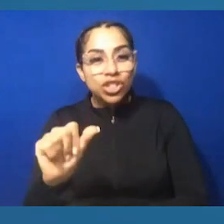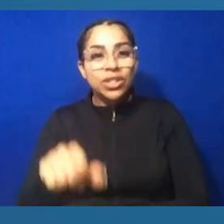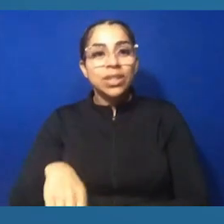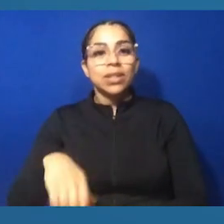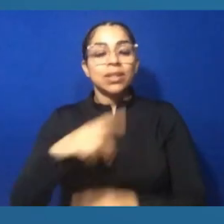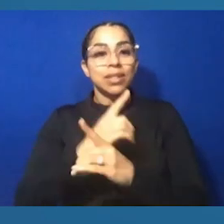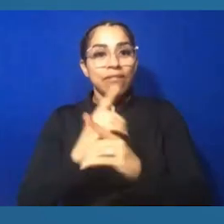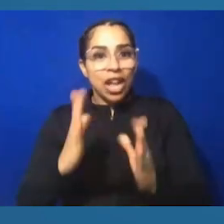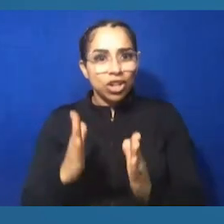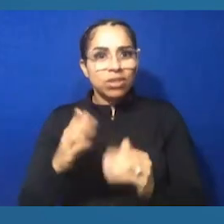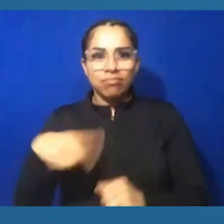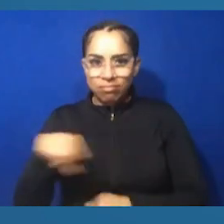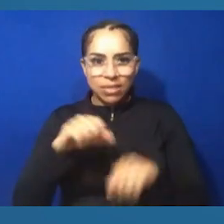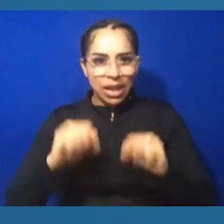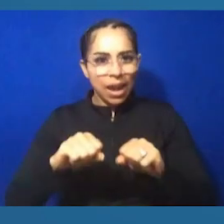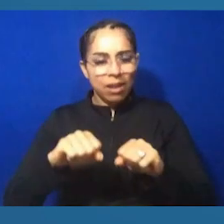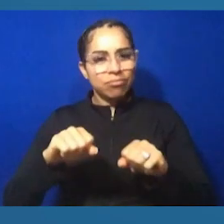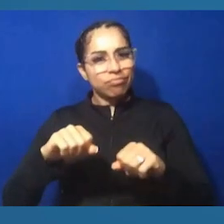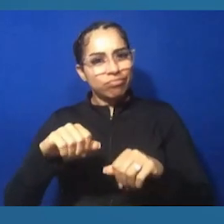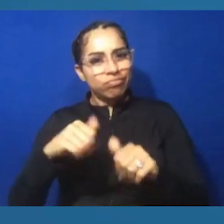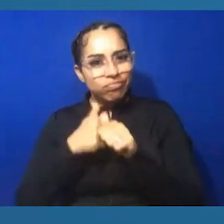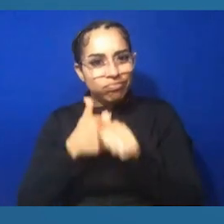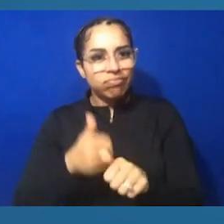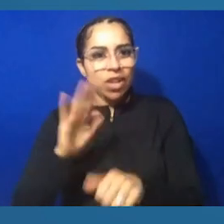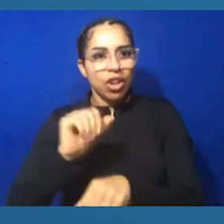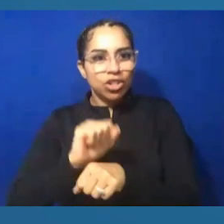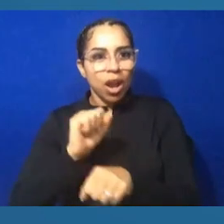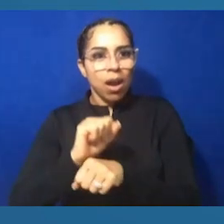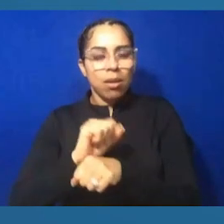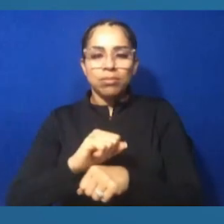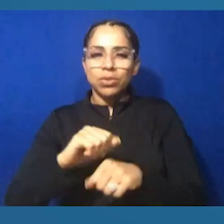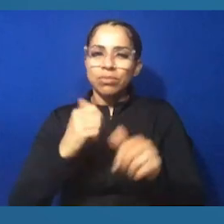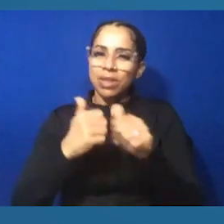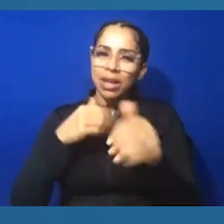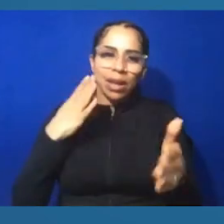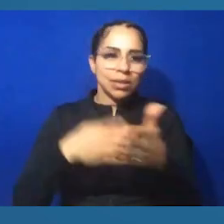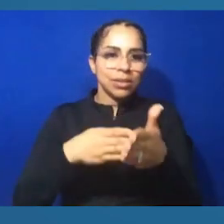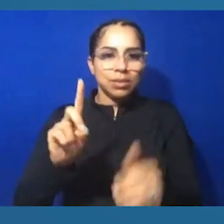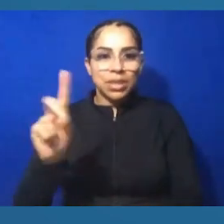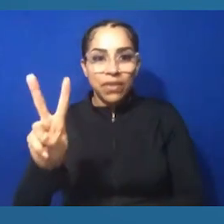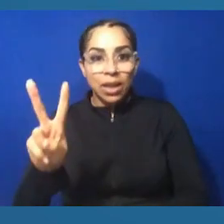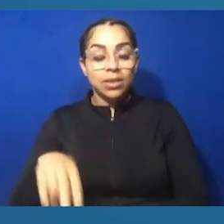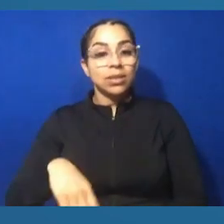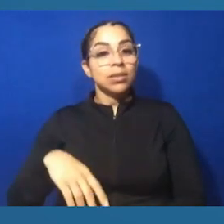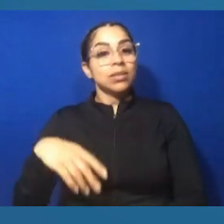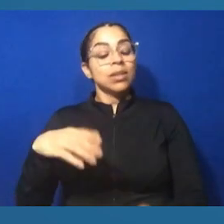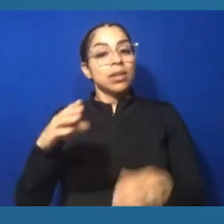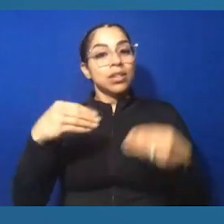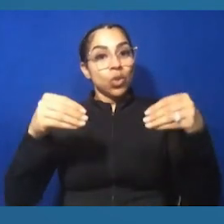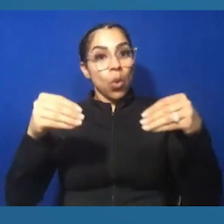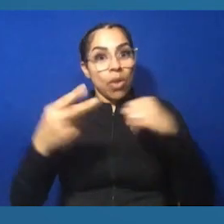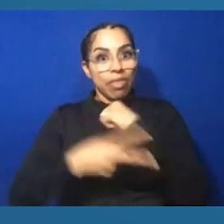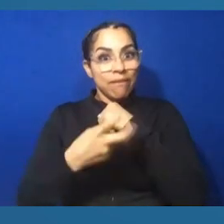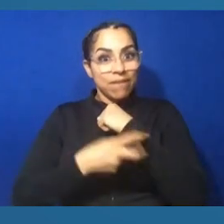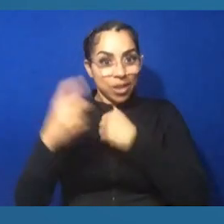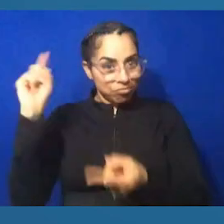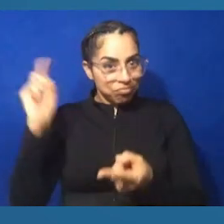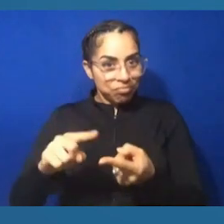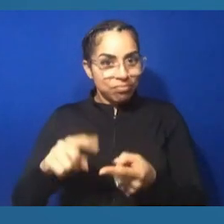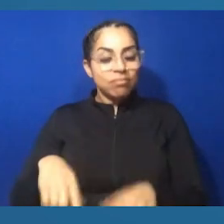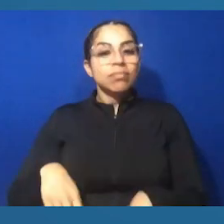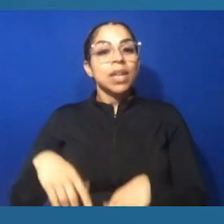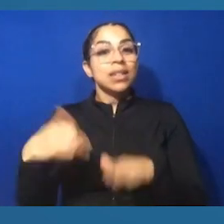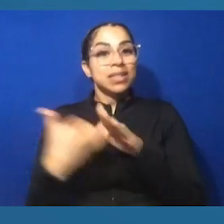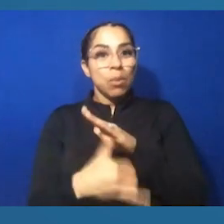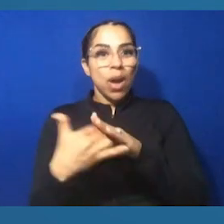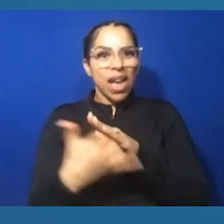fight domestic violence. We cracked down on retail theft. We also saw that our subways have become a frightening